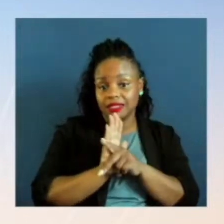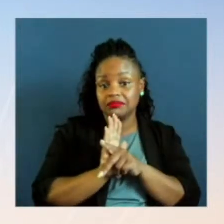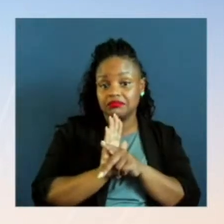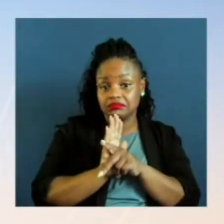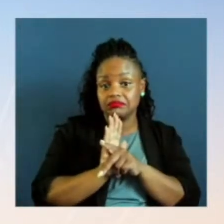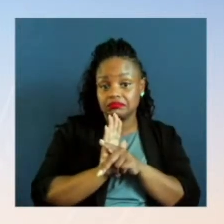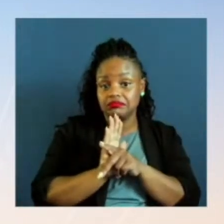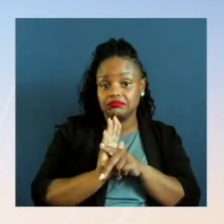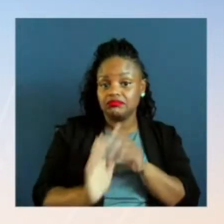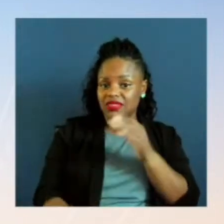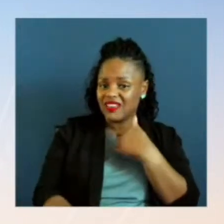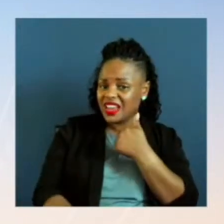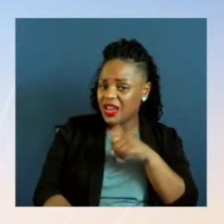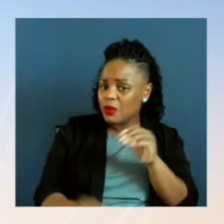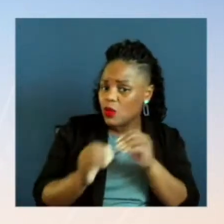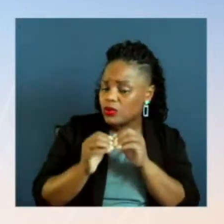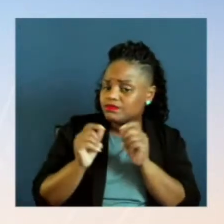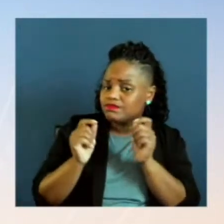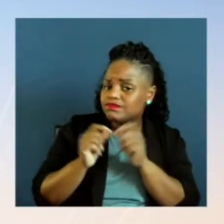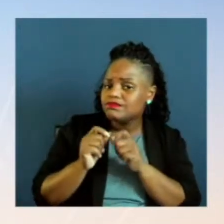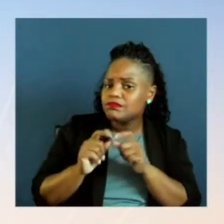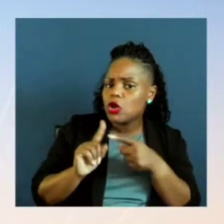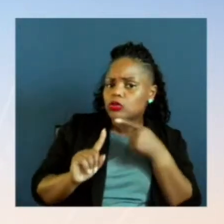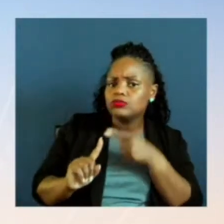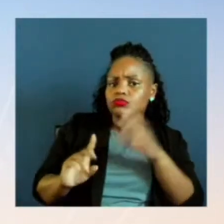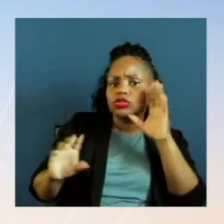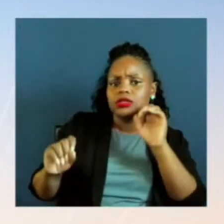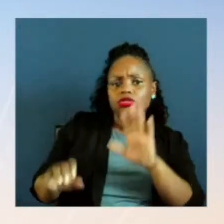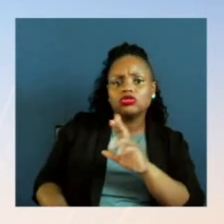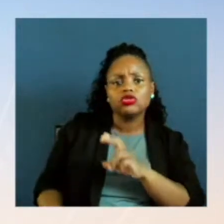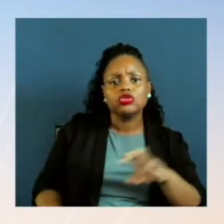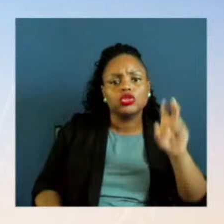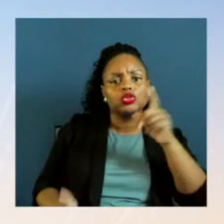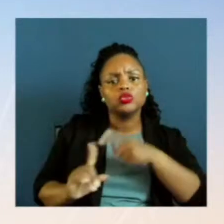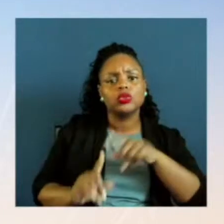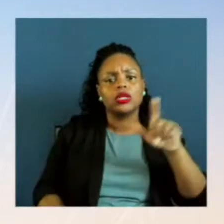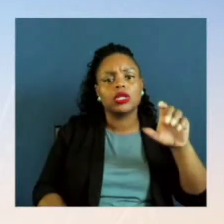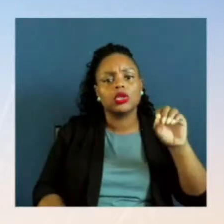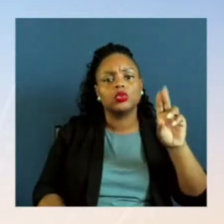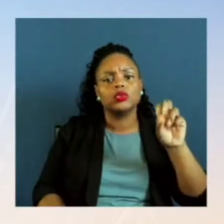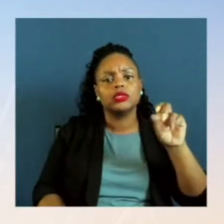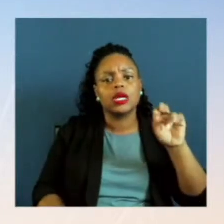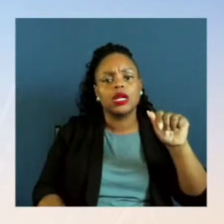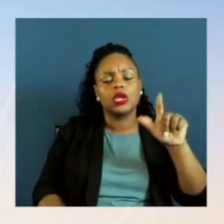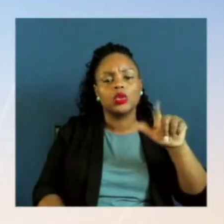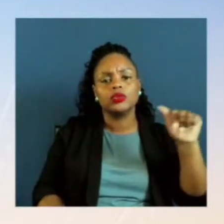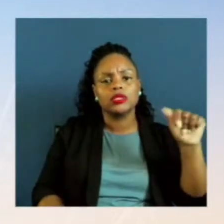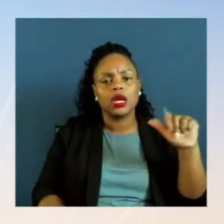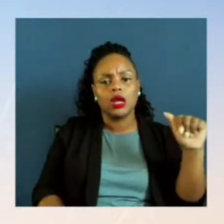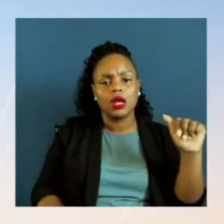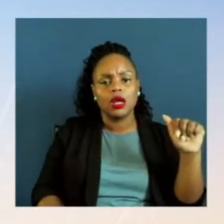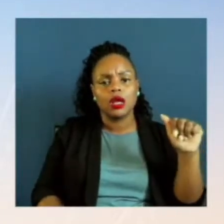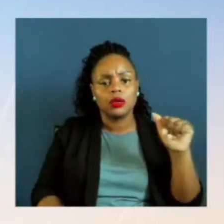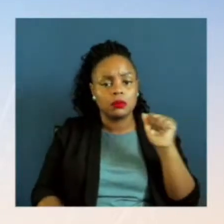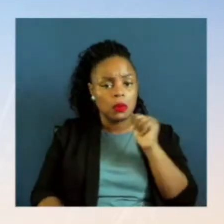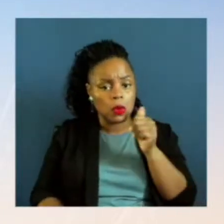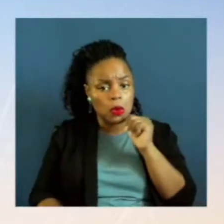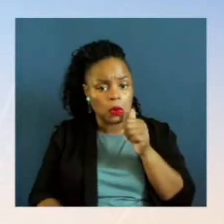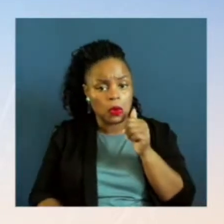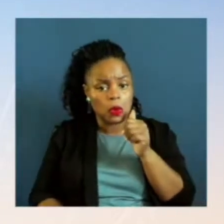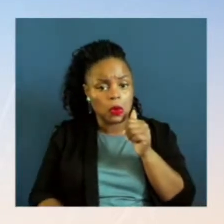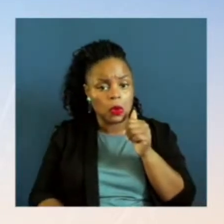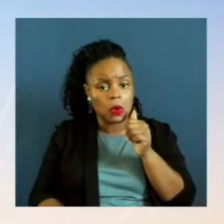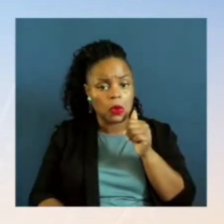president's trip to Louisiana tomorrow? Sure. They are still being finalized, which is not out of the norm, but let me tell